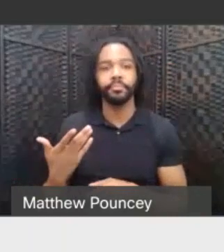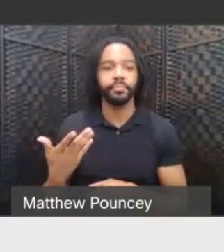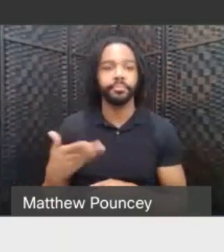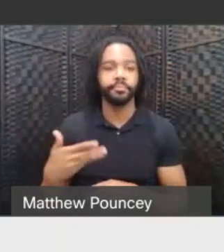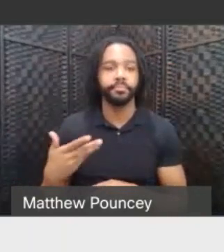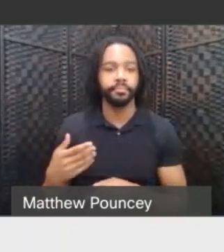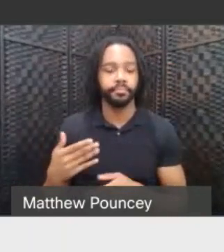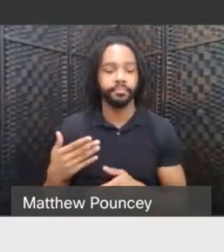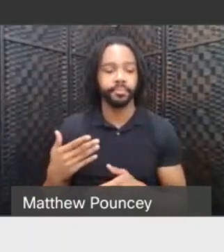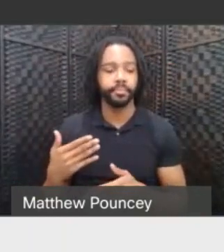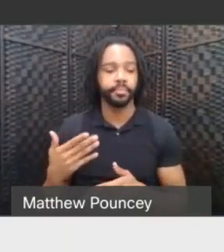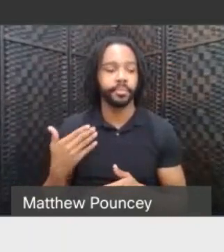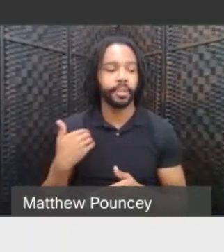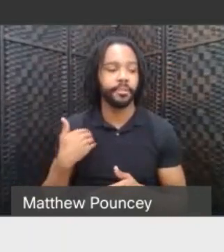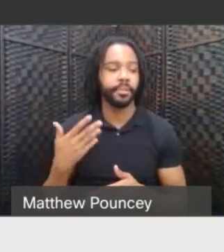um,